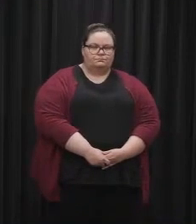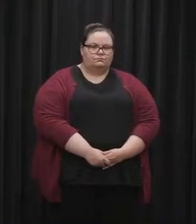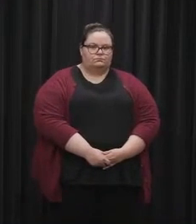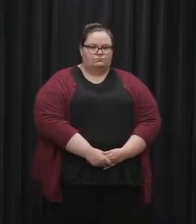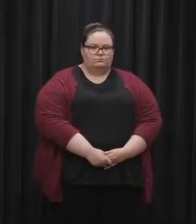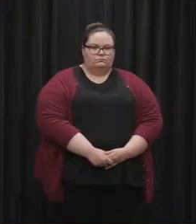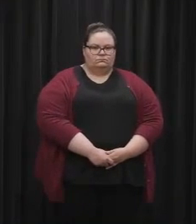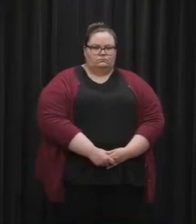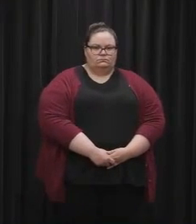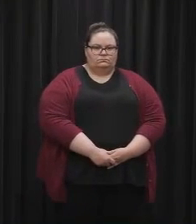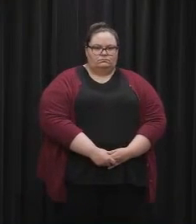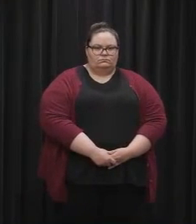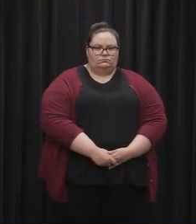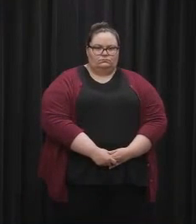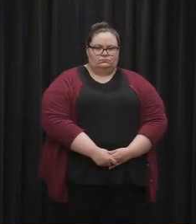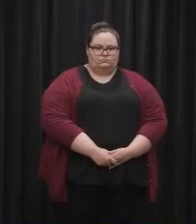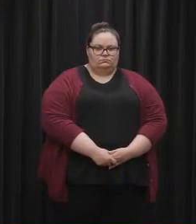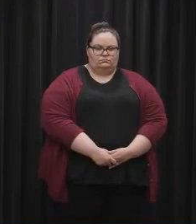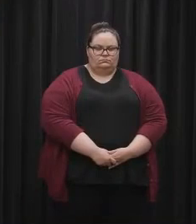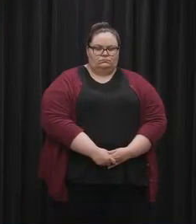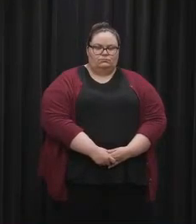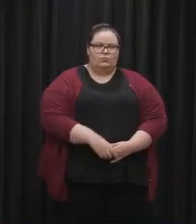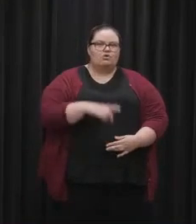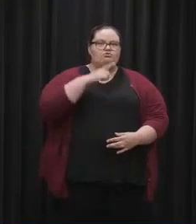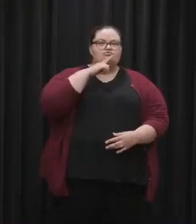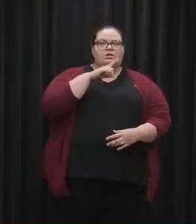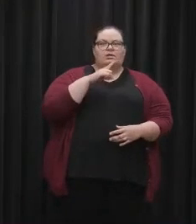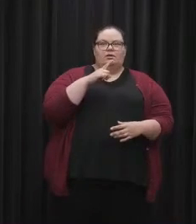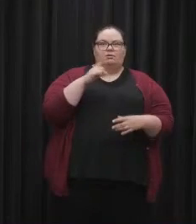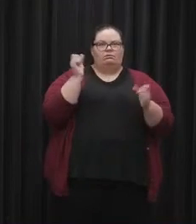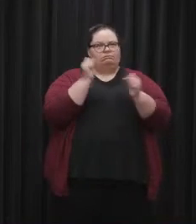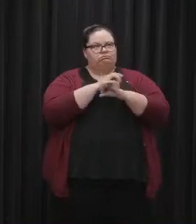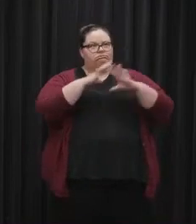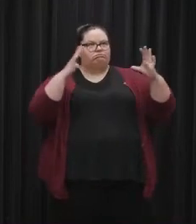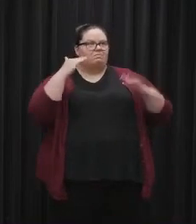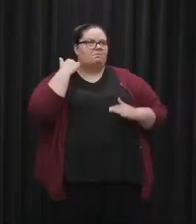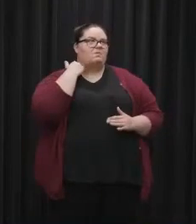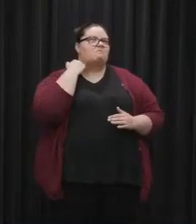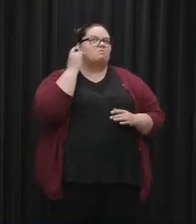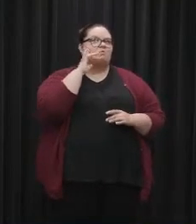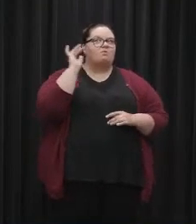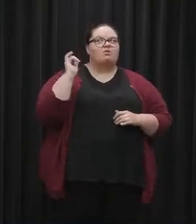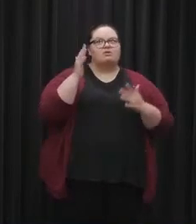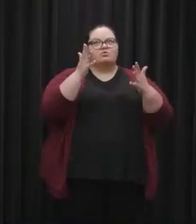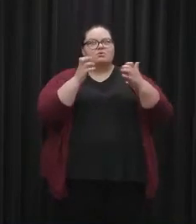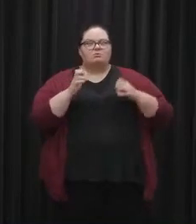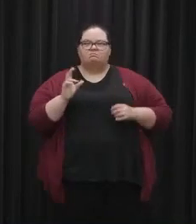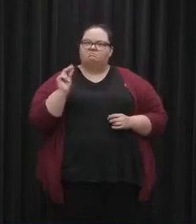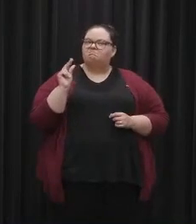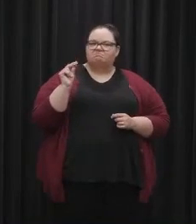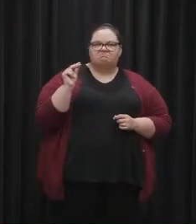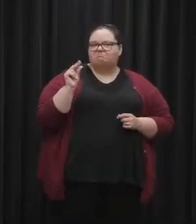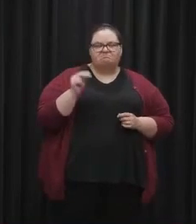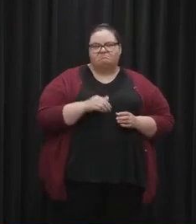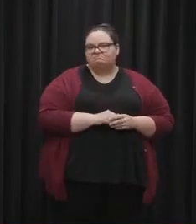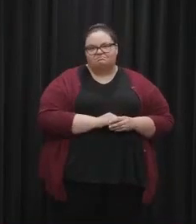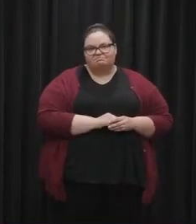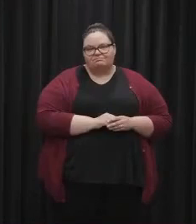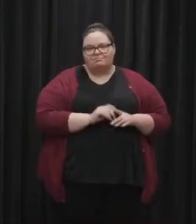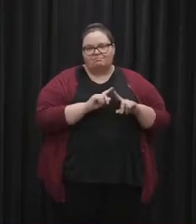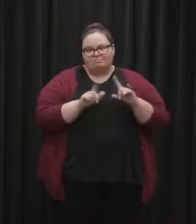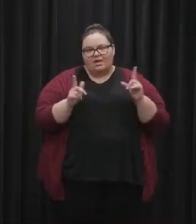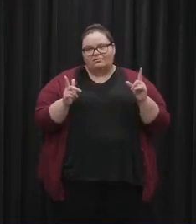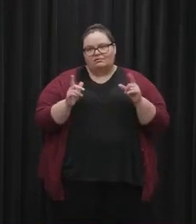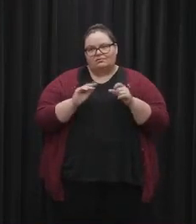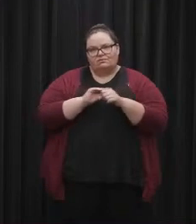which 76 are currently active. The Thanksgiving that we were all hoping for or that we wanted, but as I